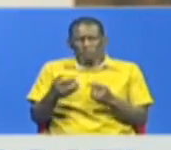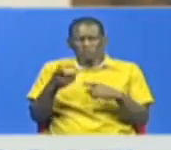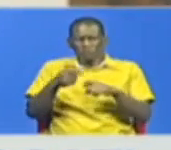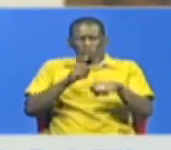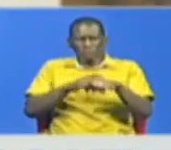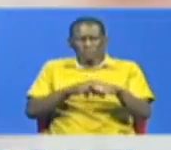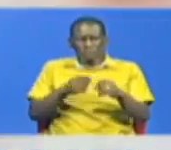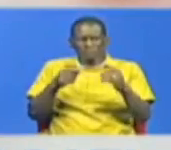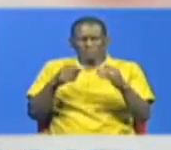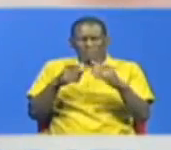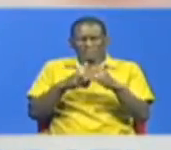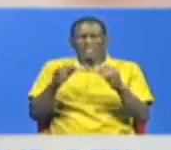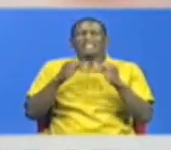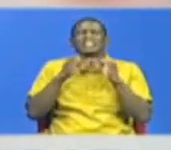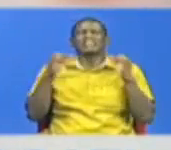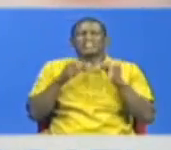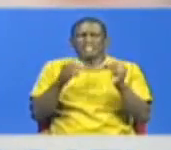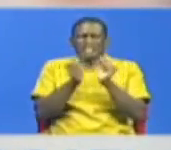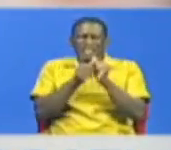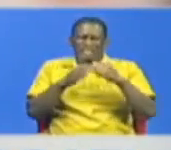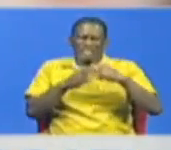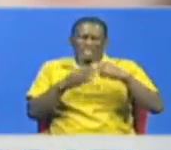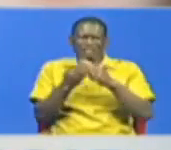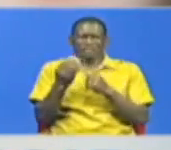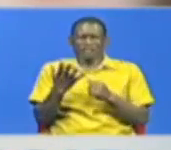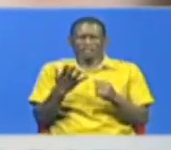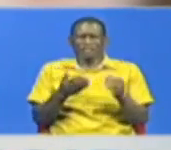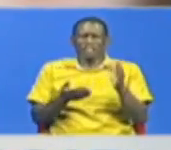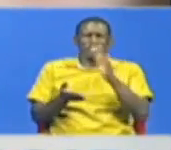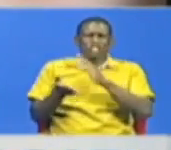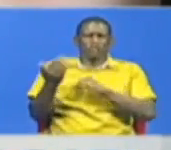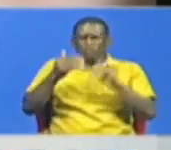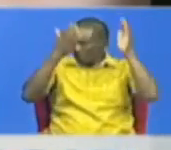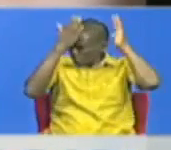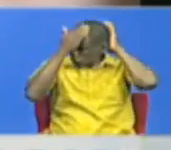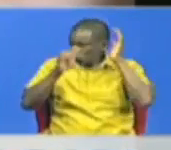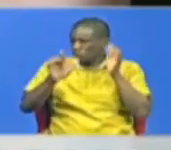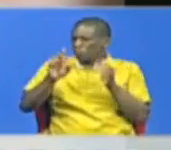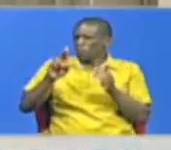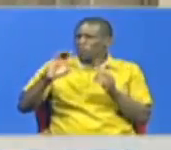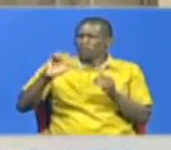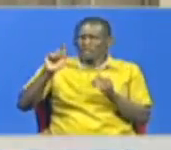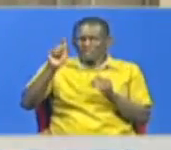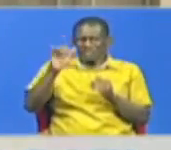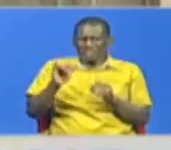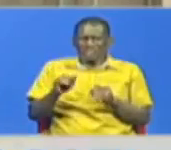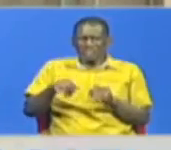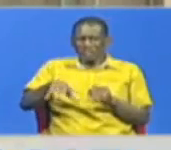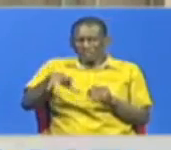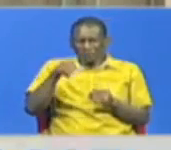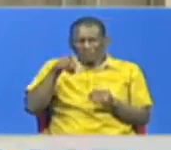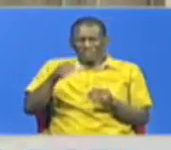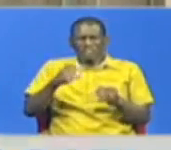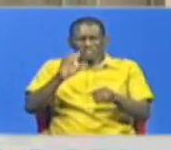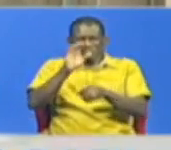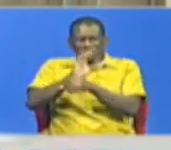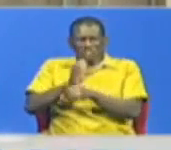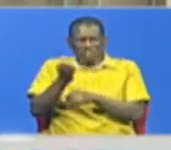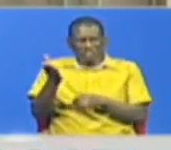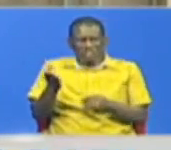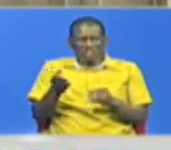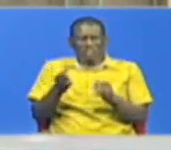installation as a father in 1995, the late Locati established Isiolo's St. Eusebius Cathedral